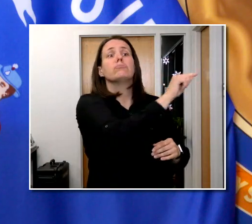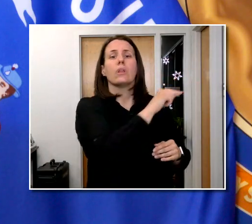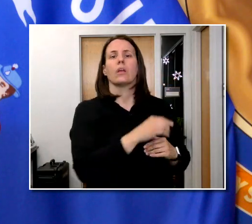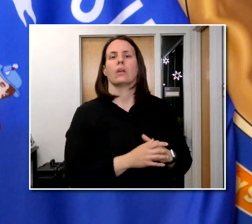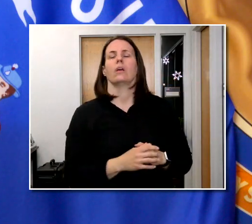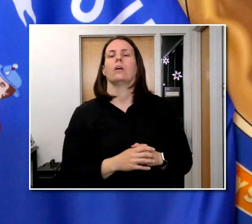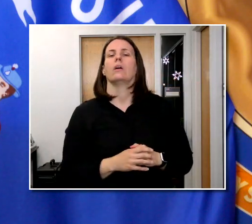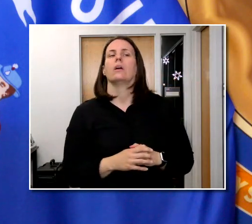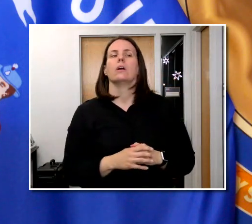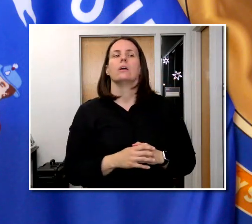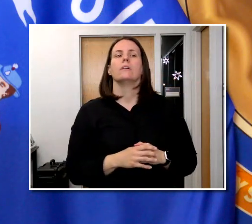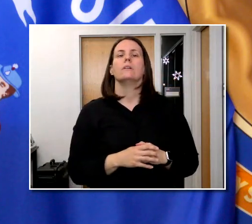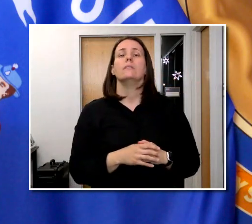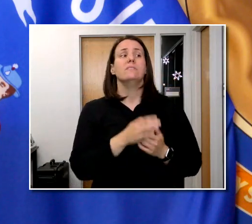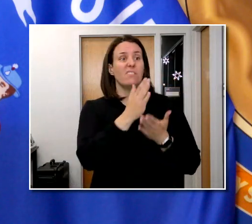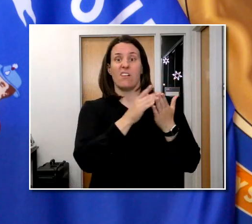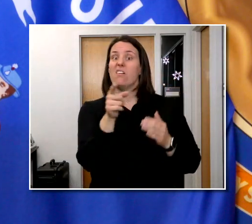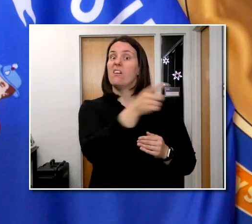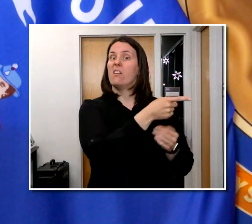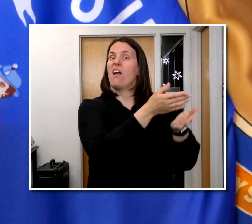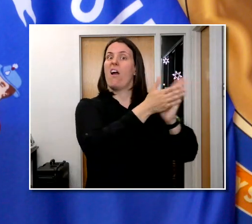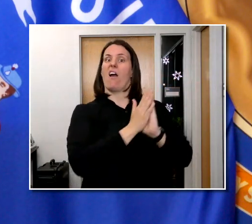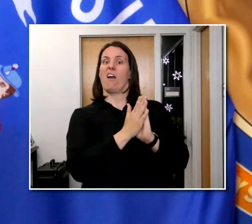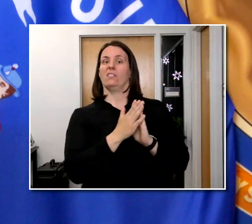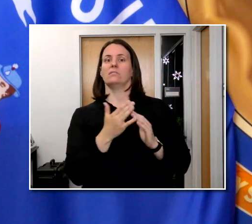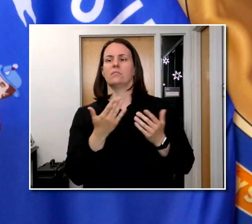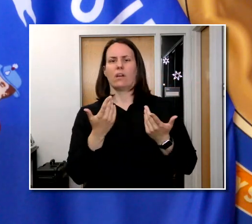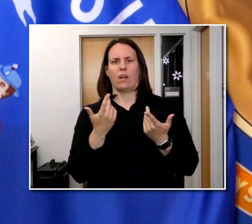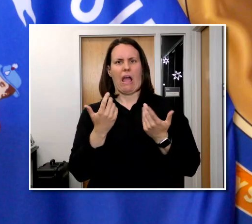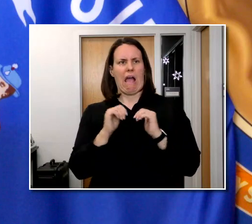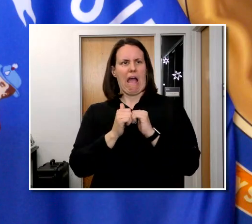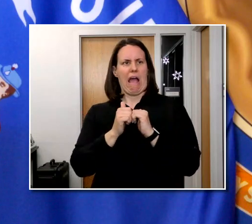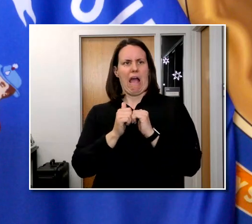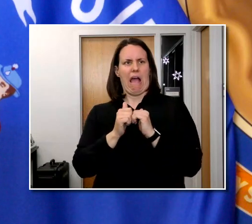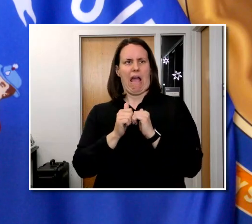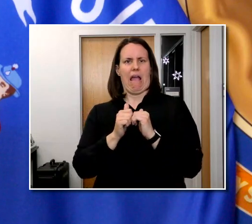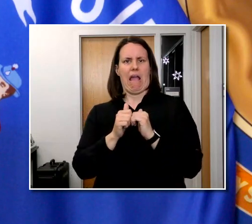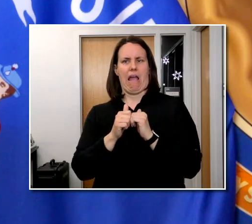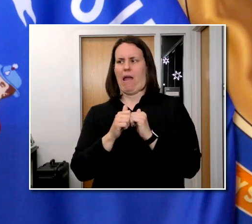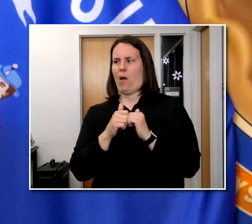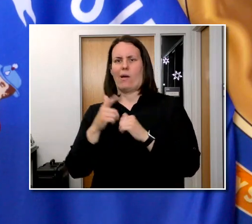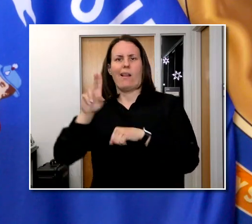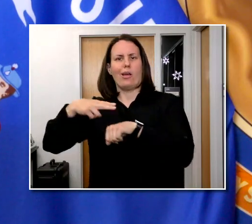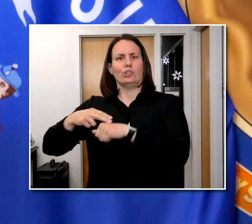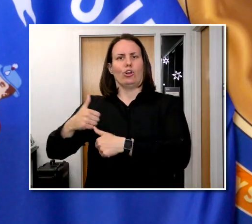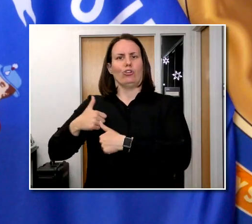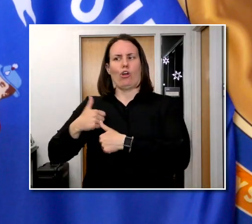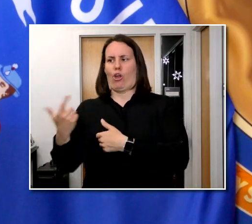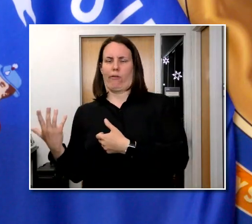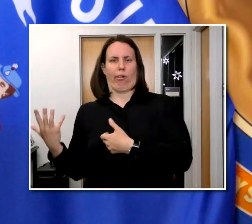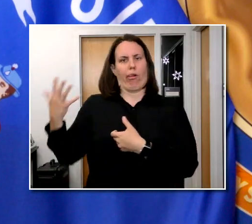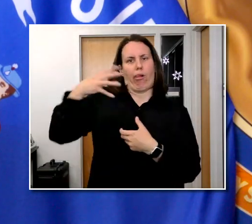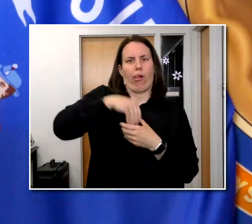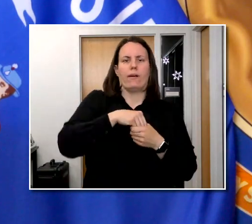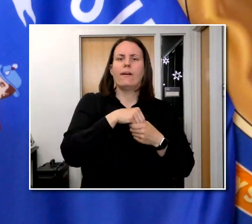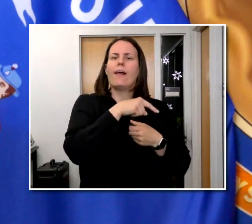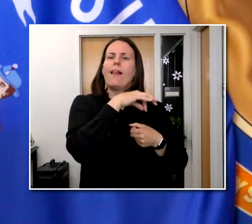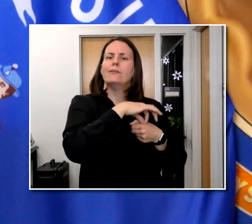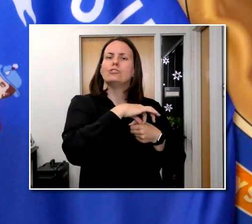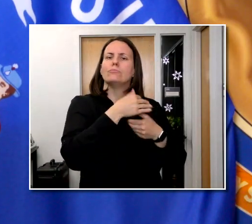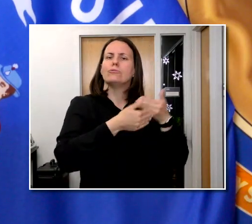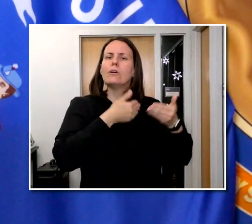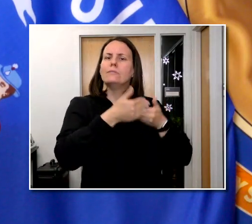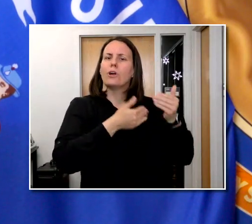for advice on how to integrate the National Guard into the election process. What we did during the